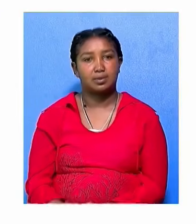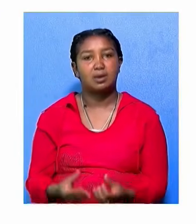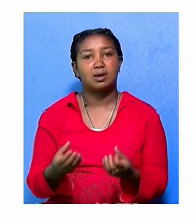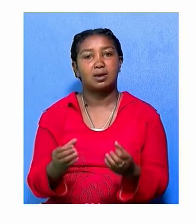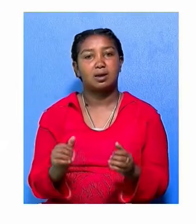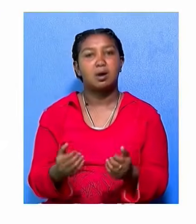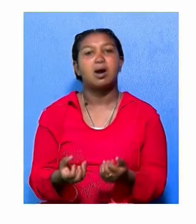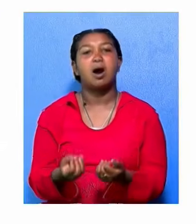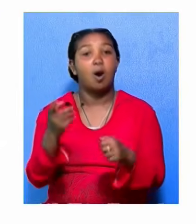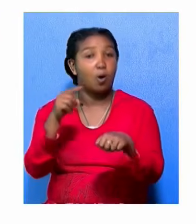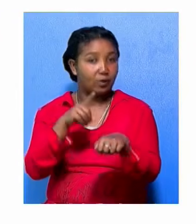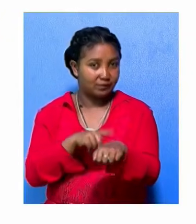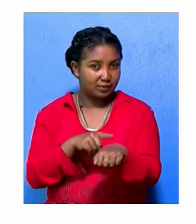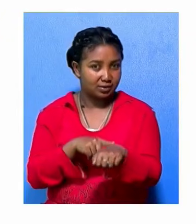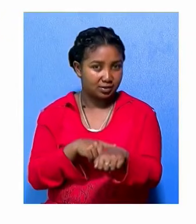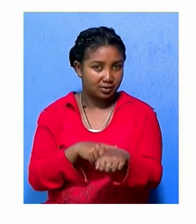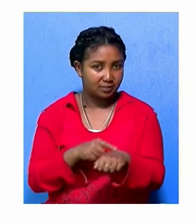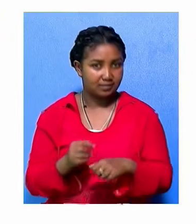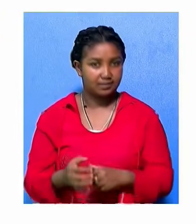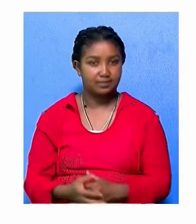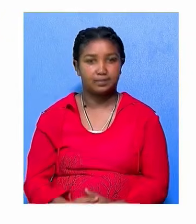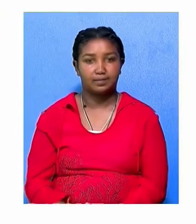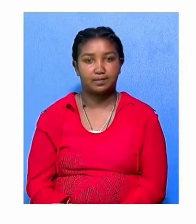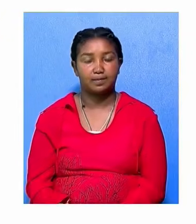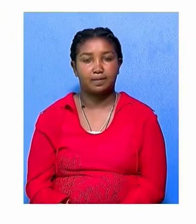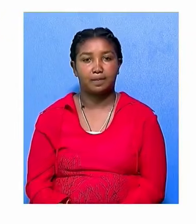How often